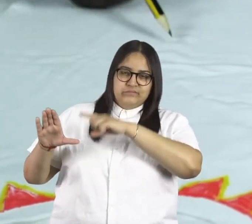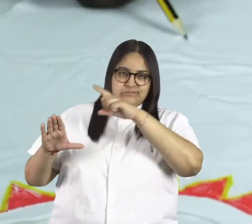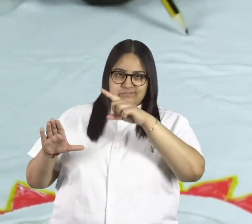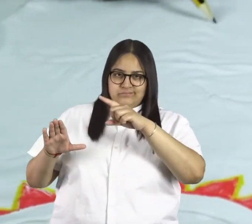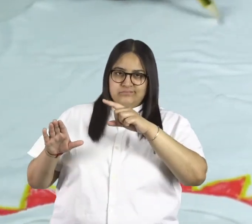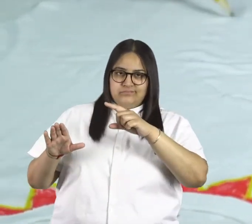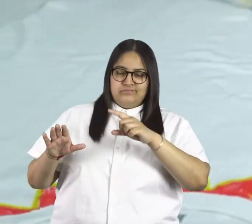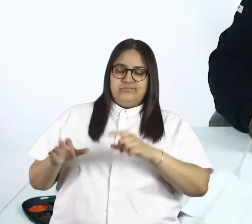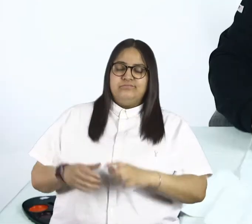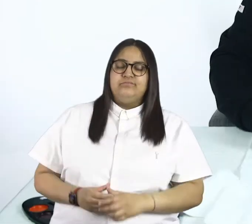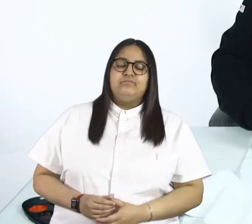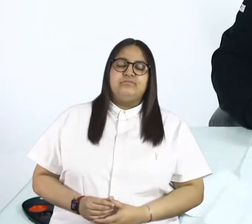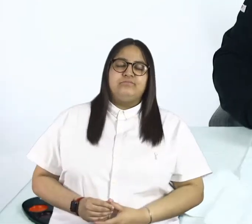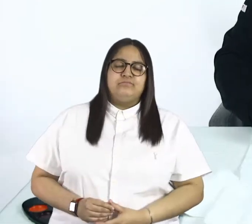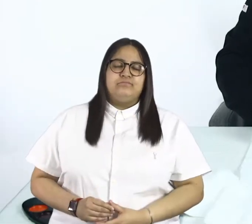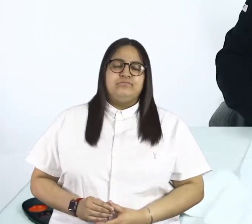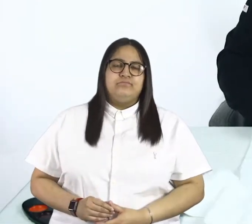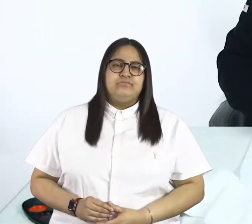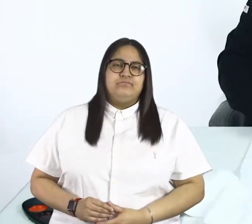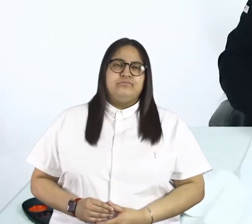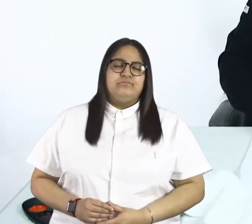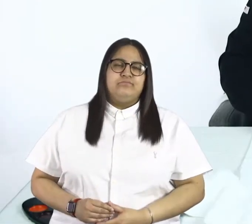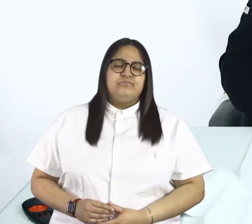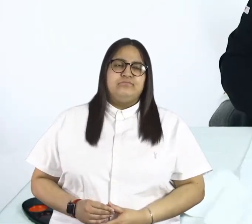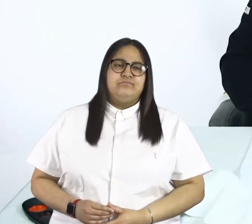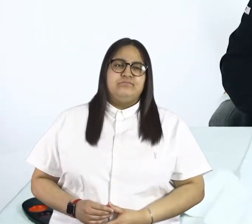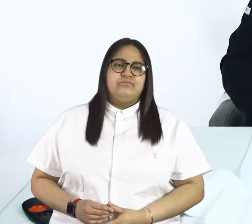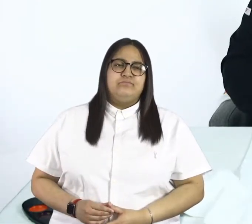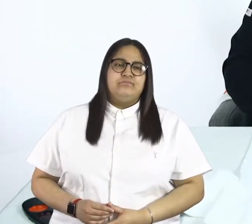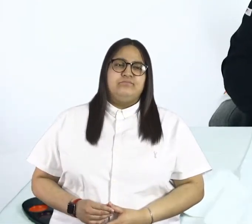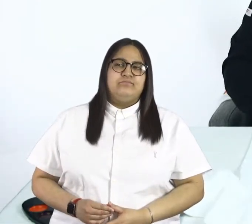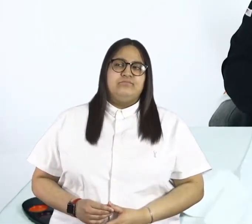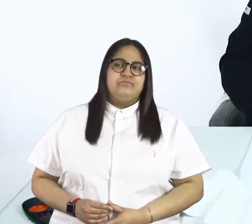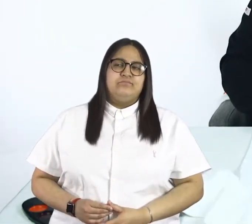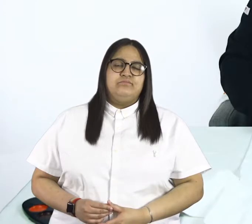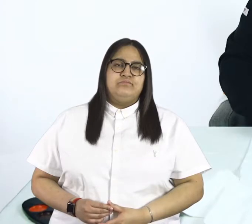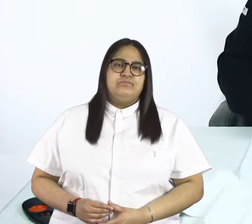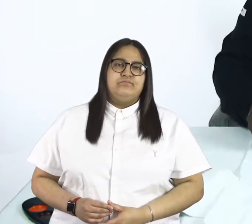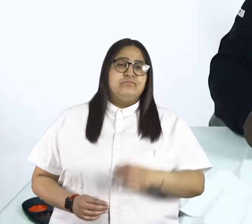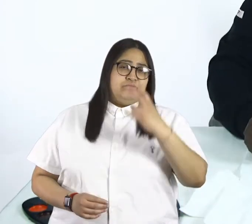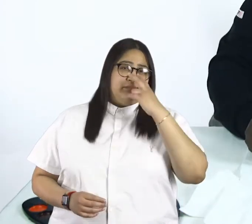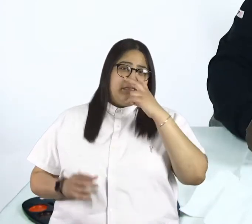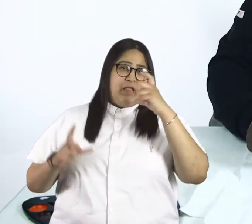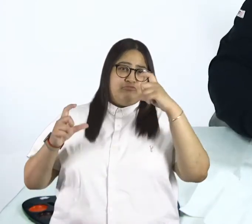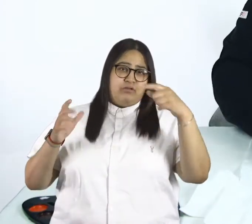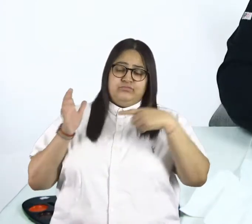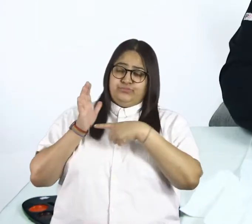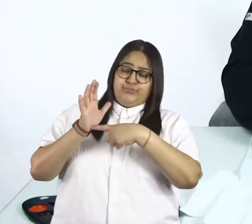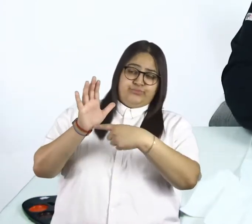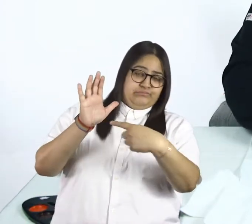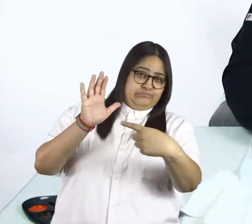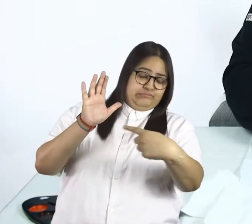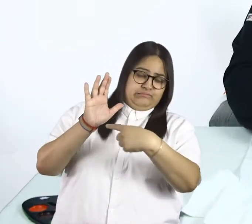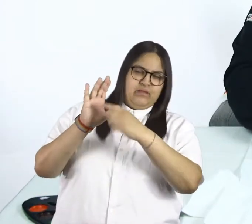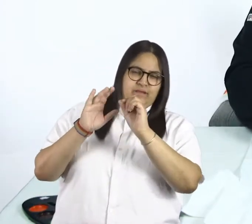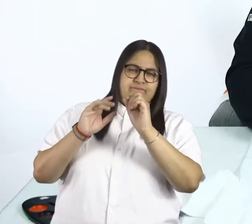I don't know if you guys can see this in the camera, but it's a very faint line.